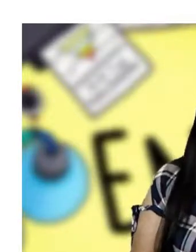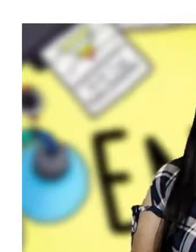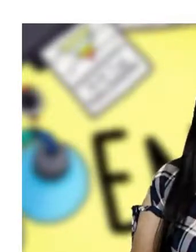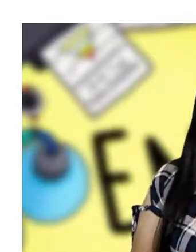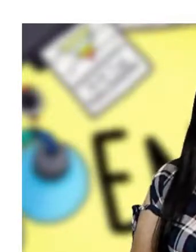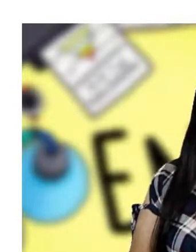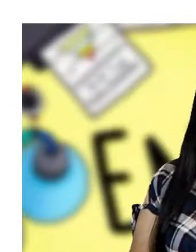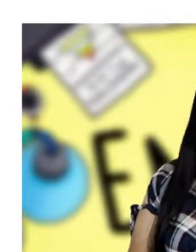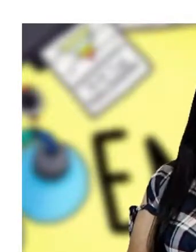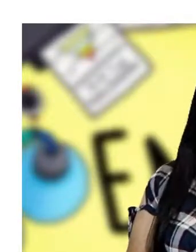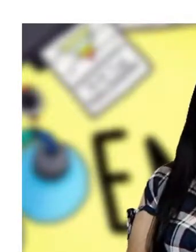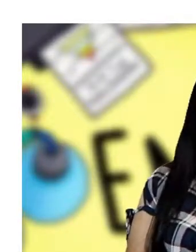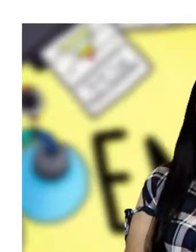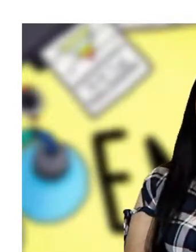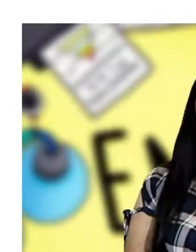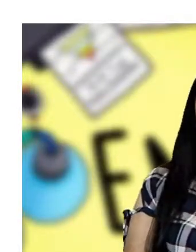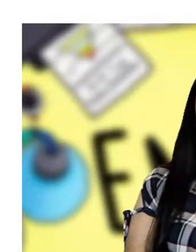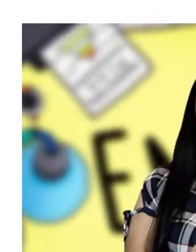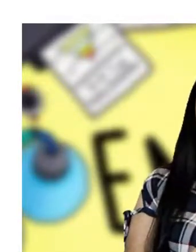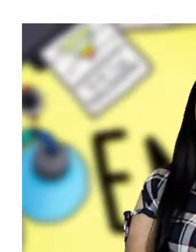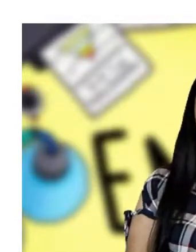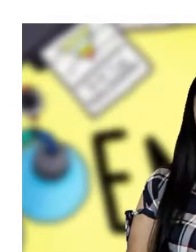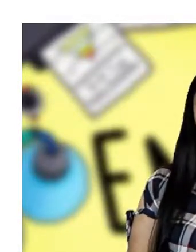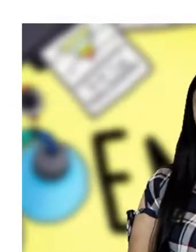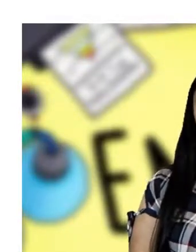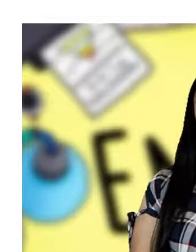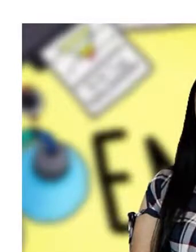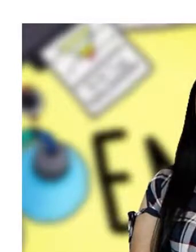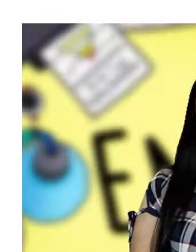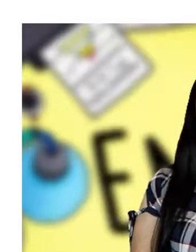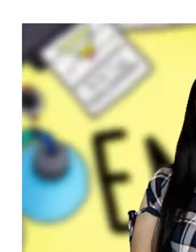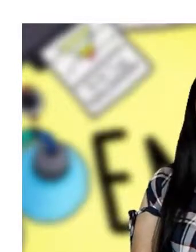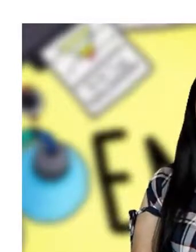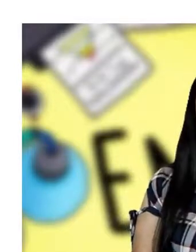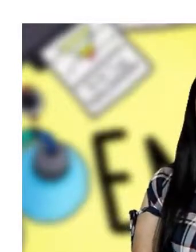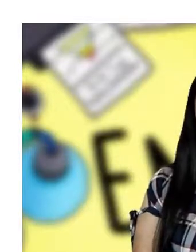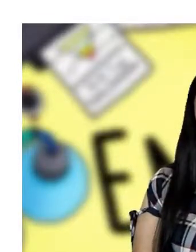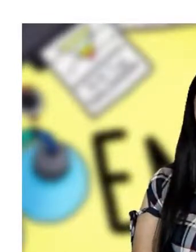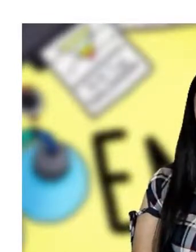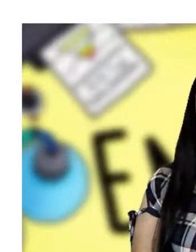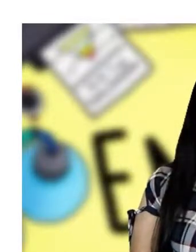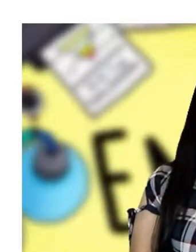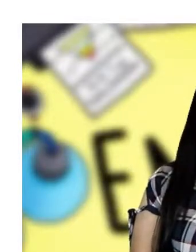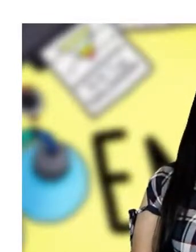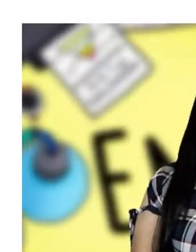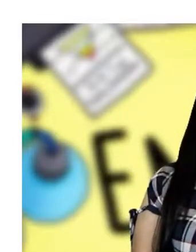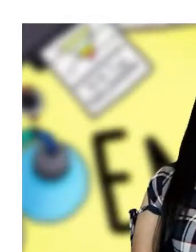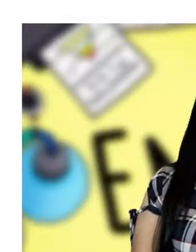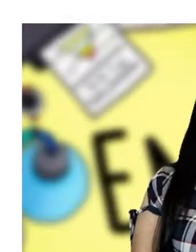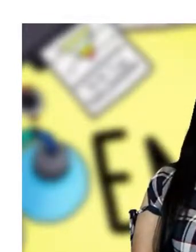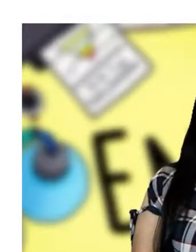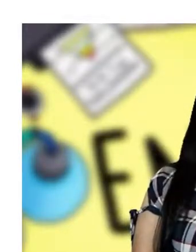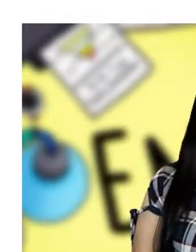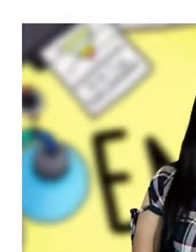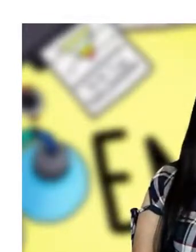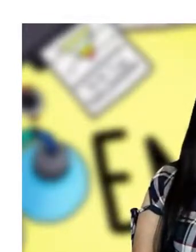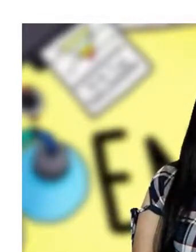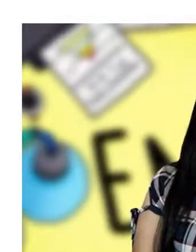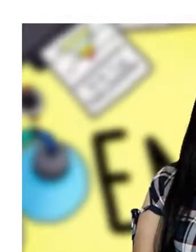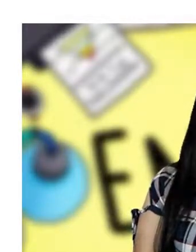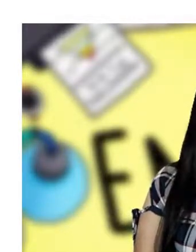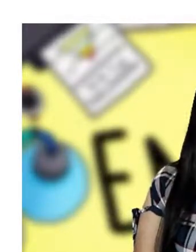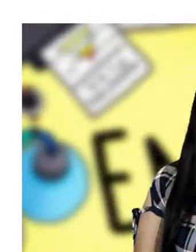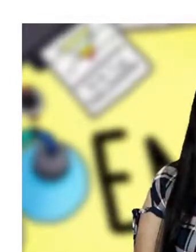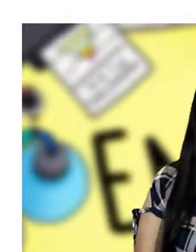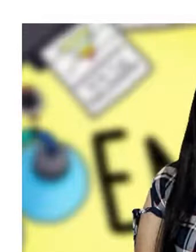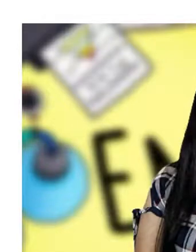to congratulate you because you guys were very active participating in the chat. Most of you got